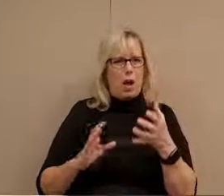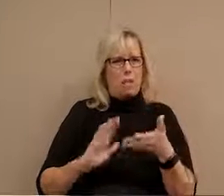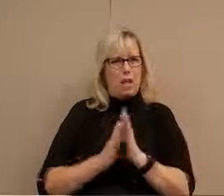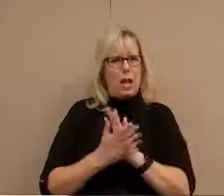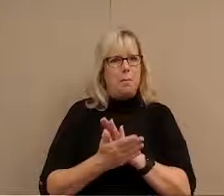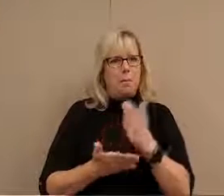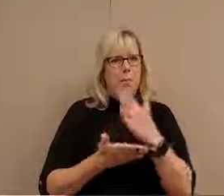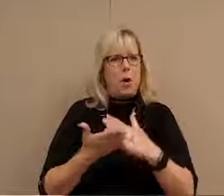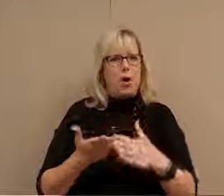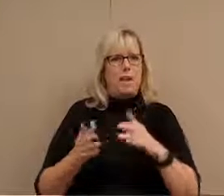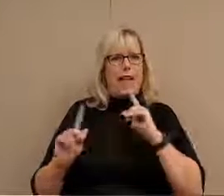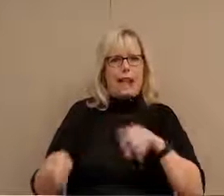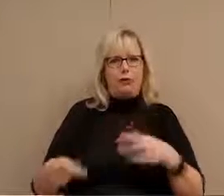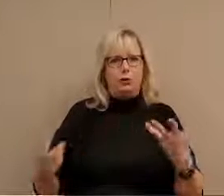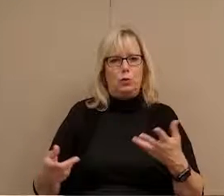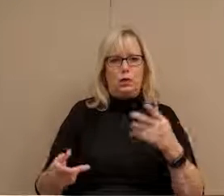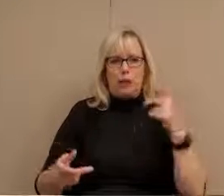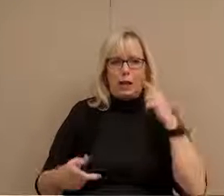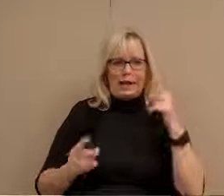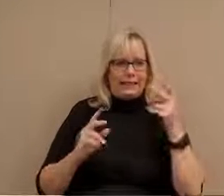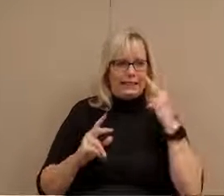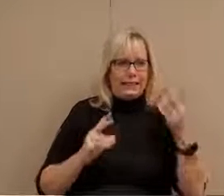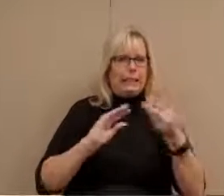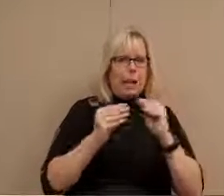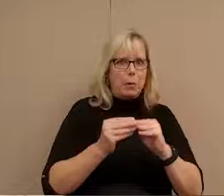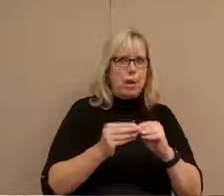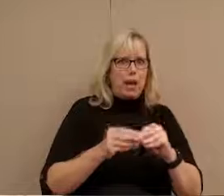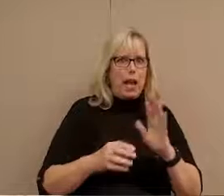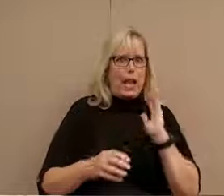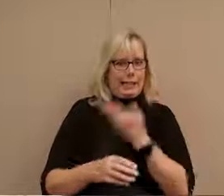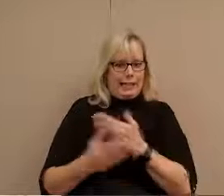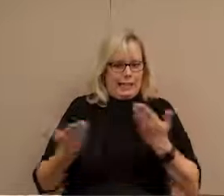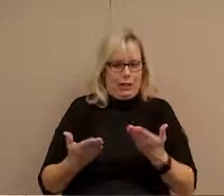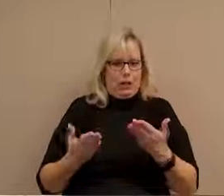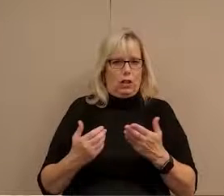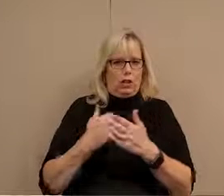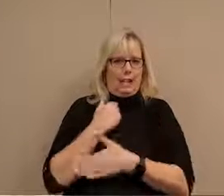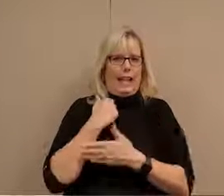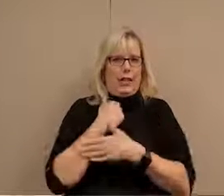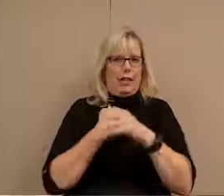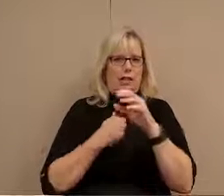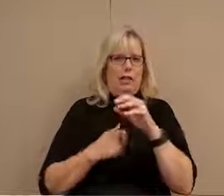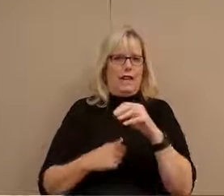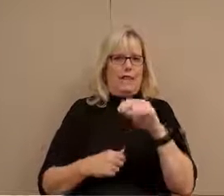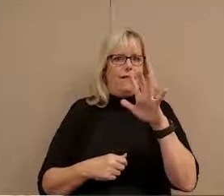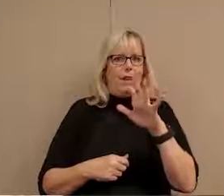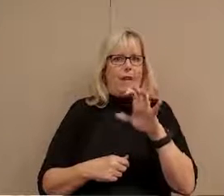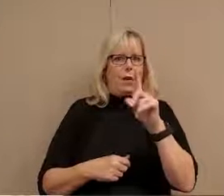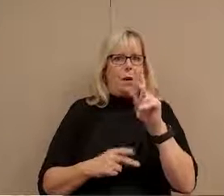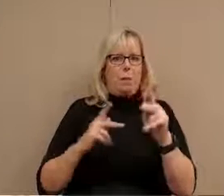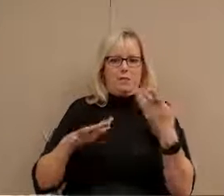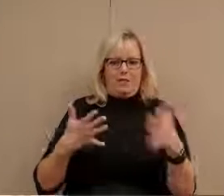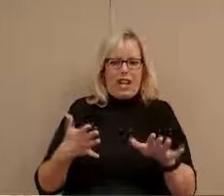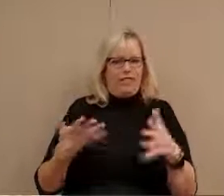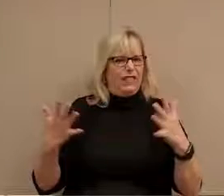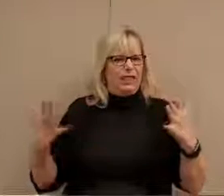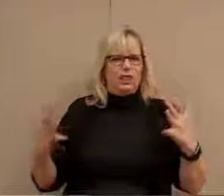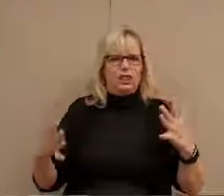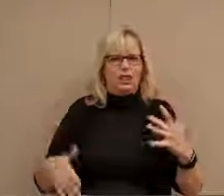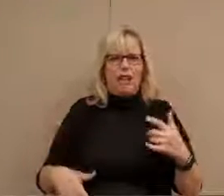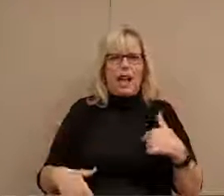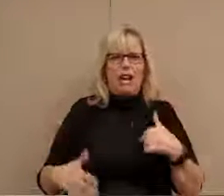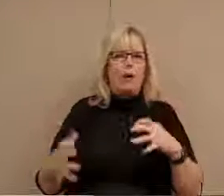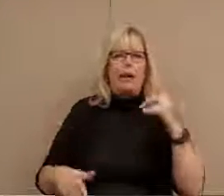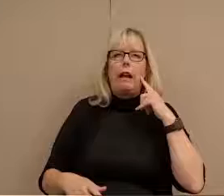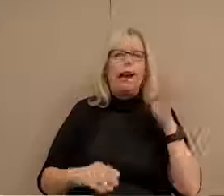solution. When you hear these numbers, when you hear in our county alone today 501 people have lost their lives to this, and I don't want